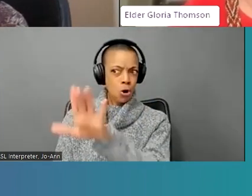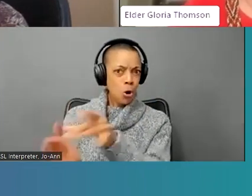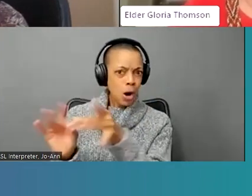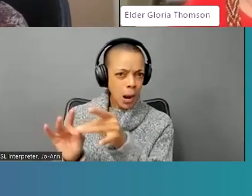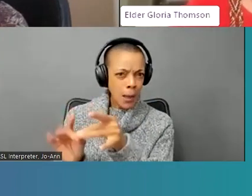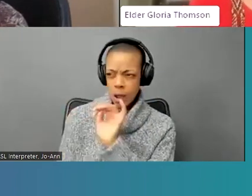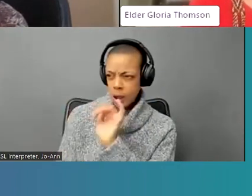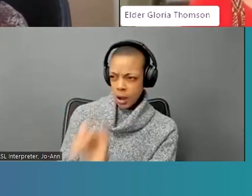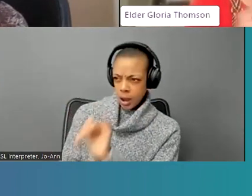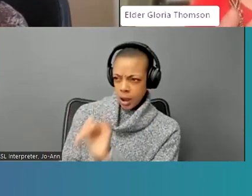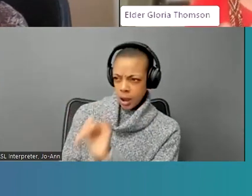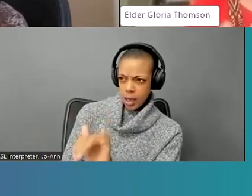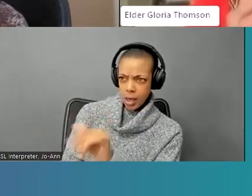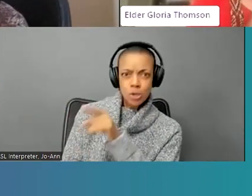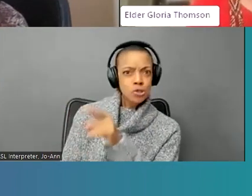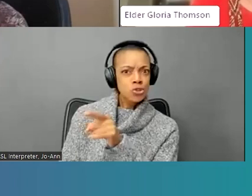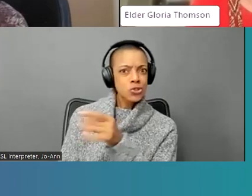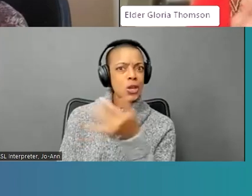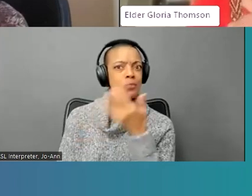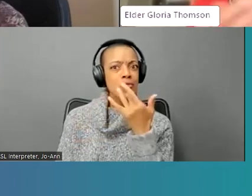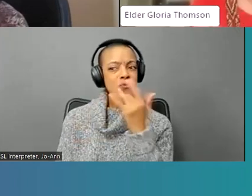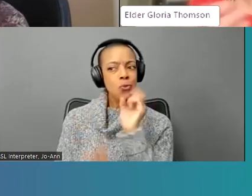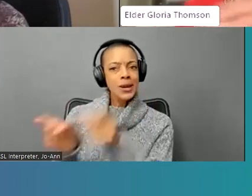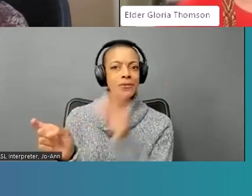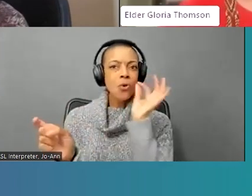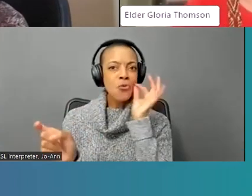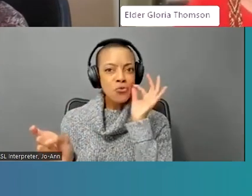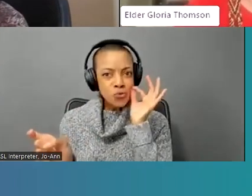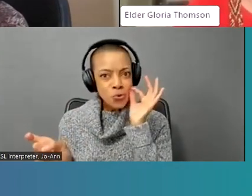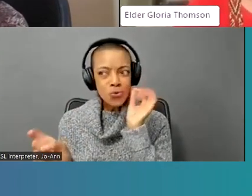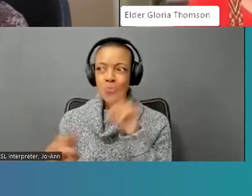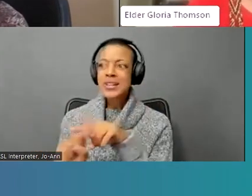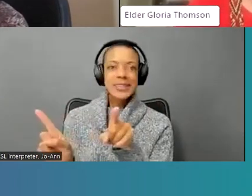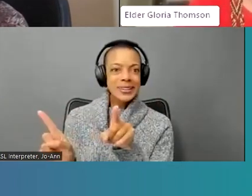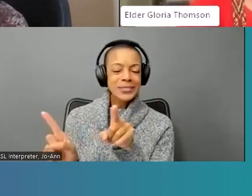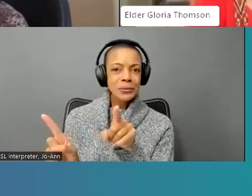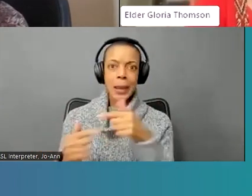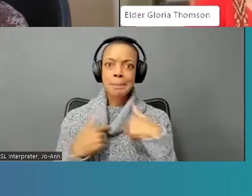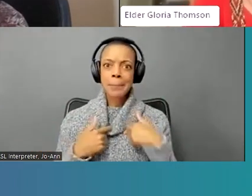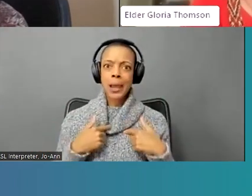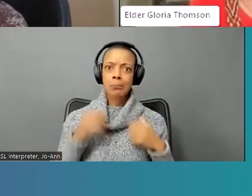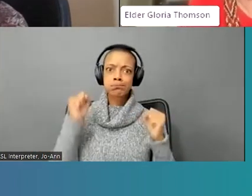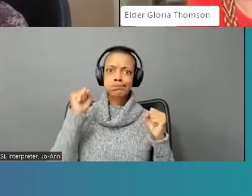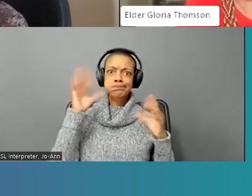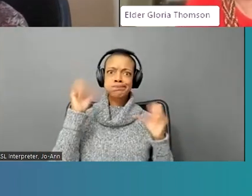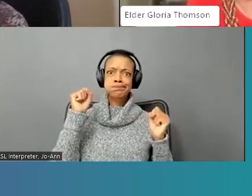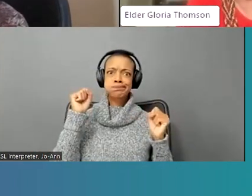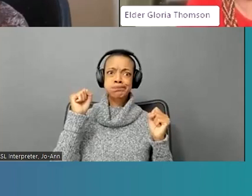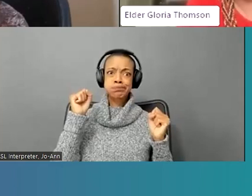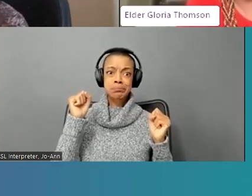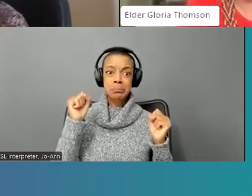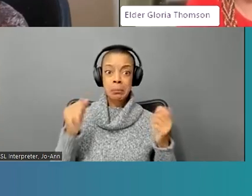about she would like a fruit or, you know, something different. Well, gosh, I wouldn't mind a